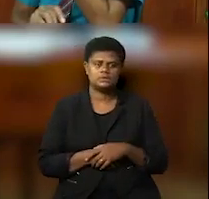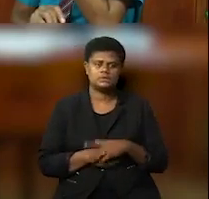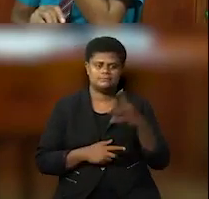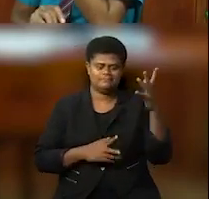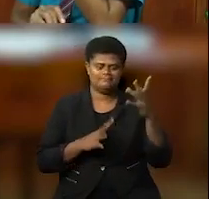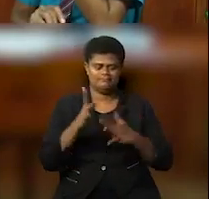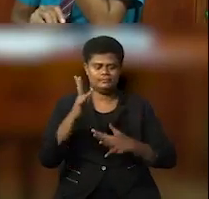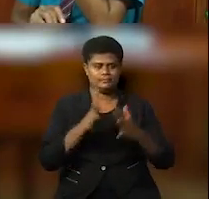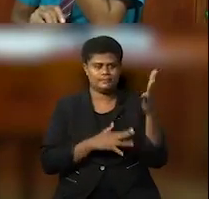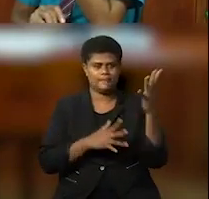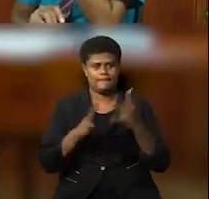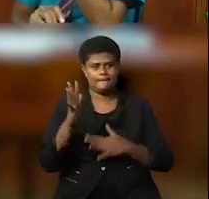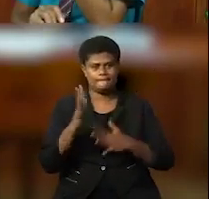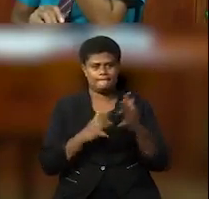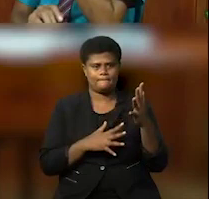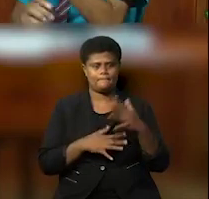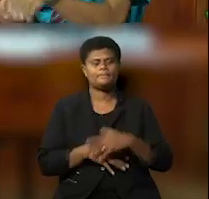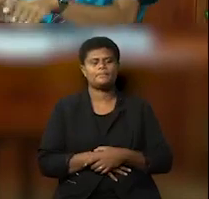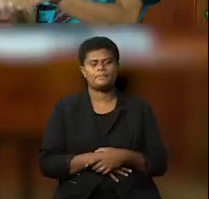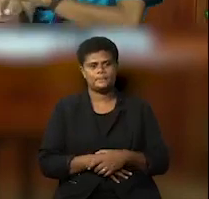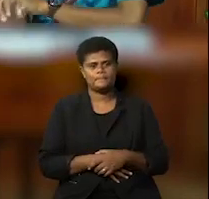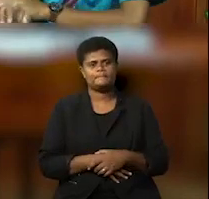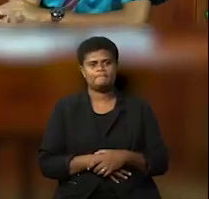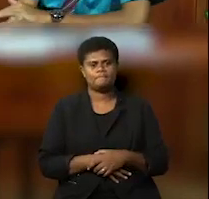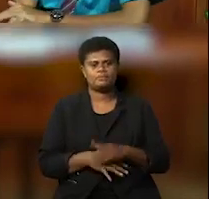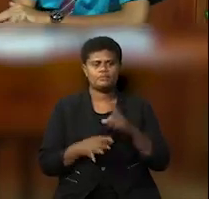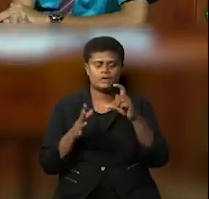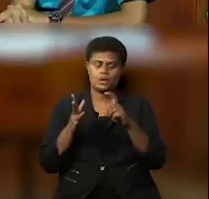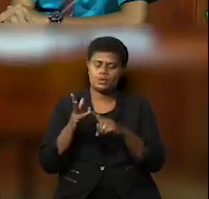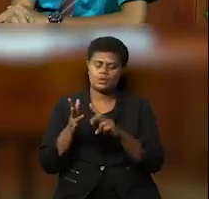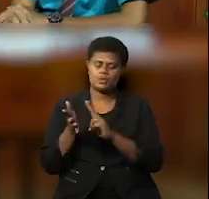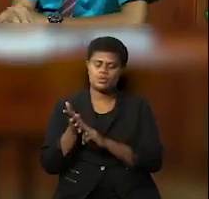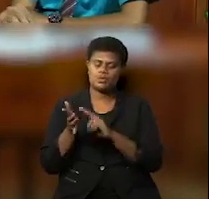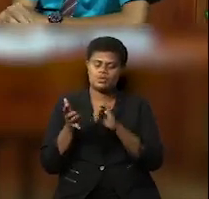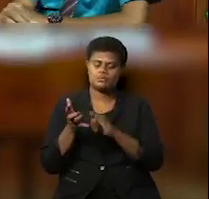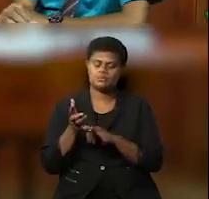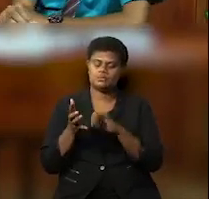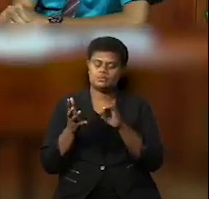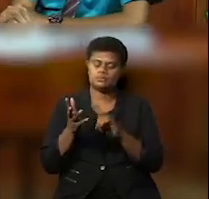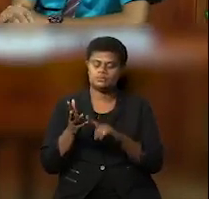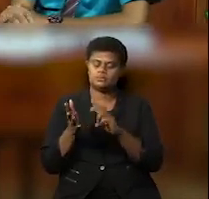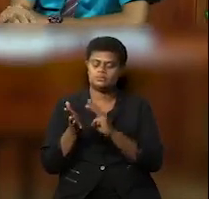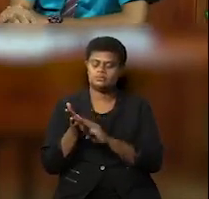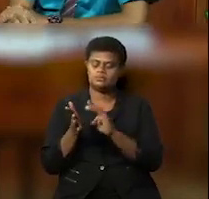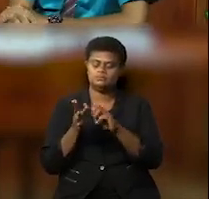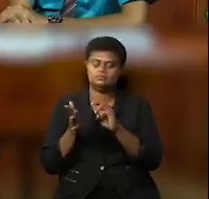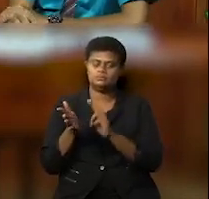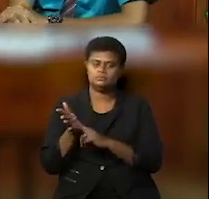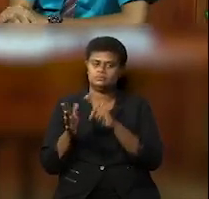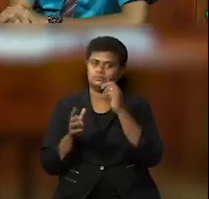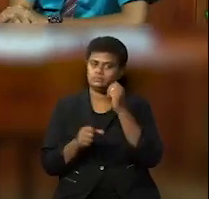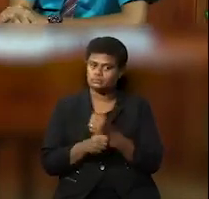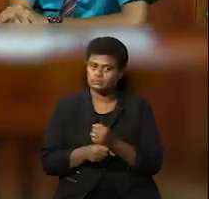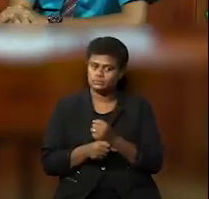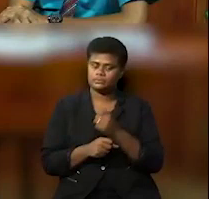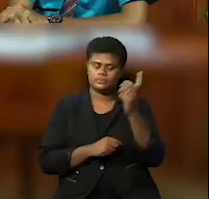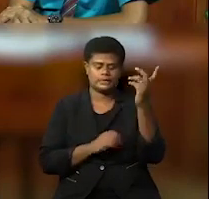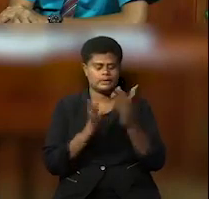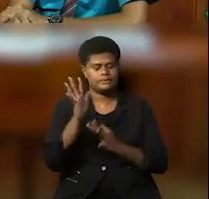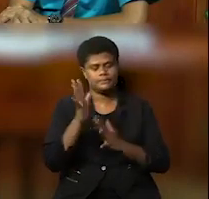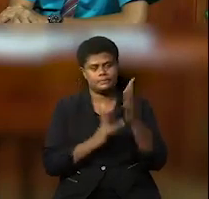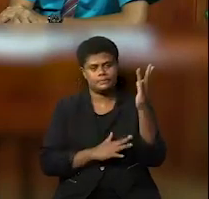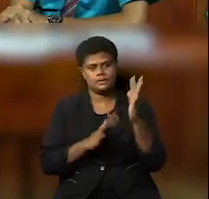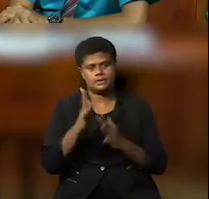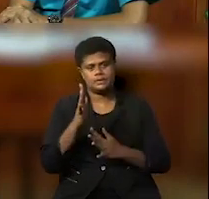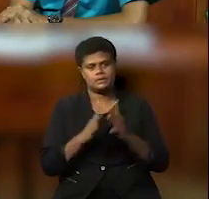12, verse 29. So I know the viewers must be thinking, where does it say that he is a consuming fire? Mm-hmm. Hebrews chapter 12, verse 29. Journey